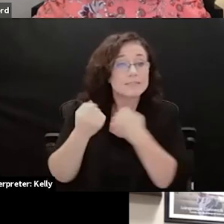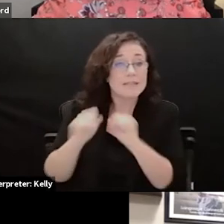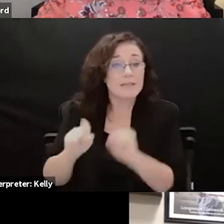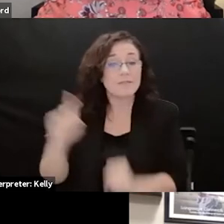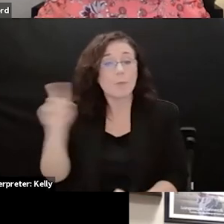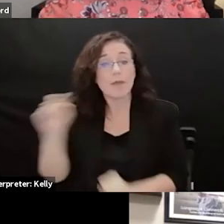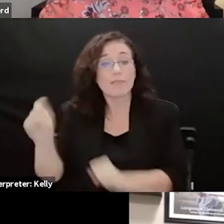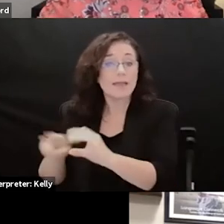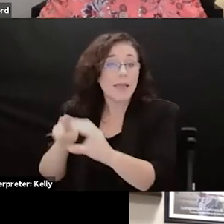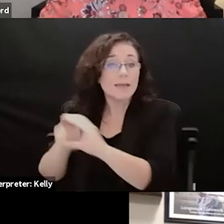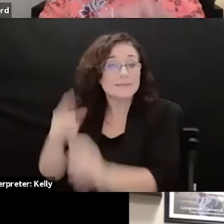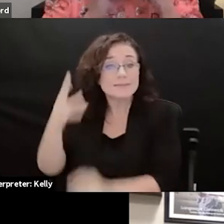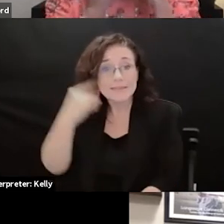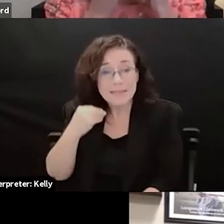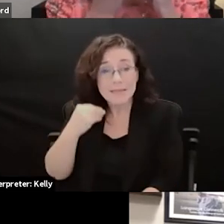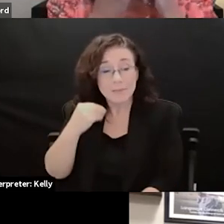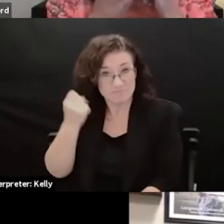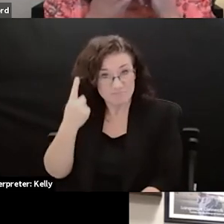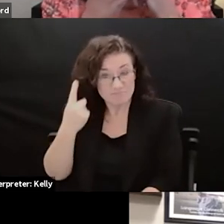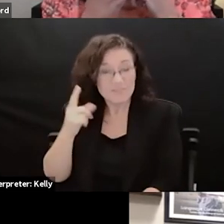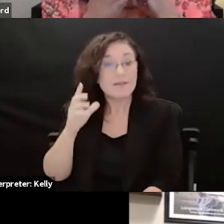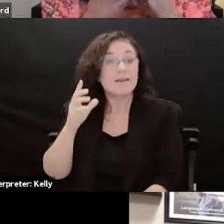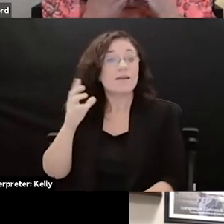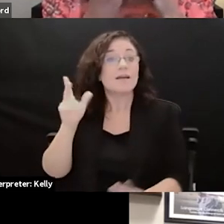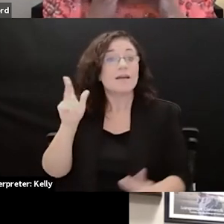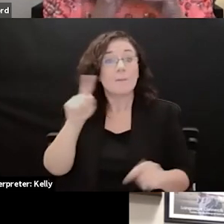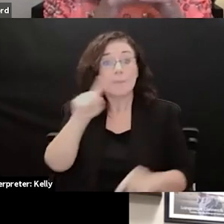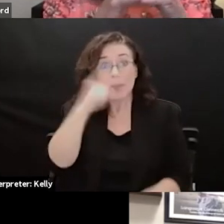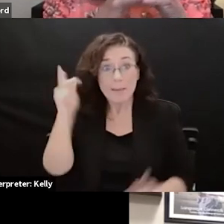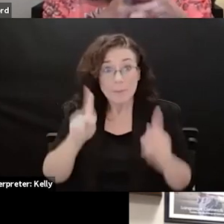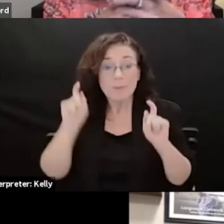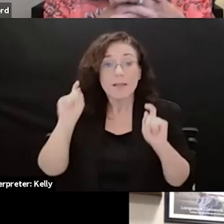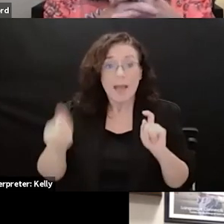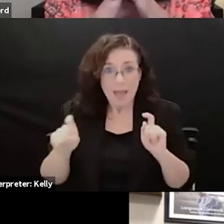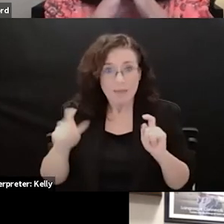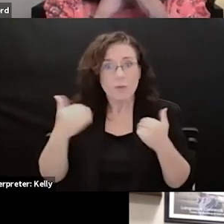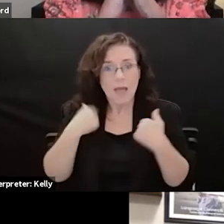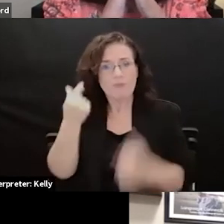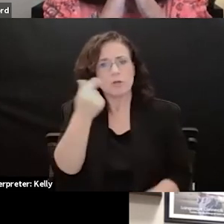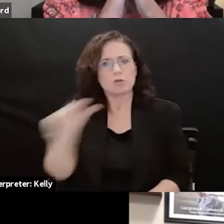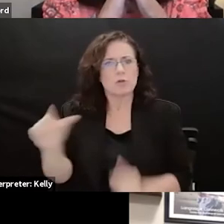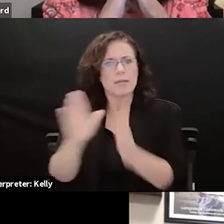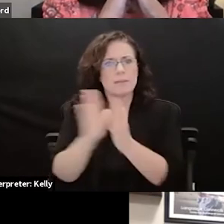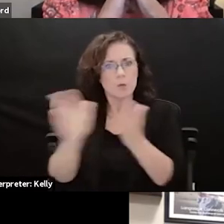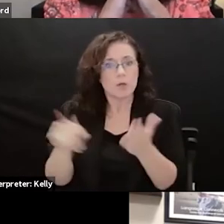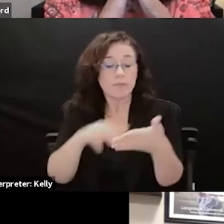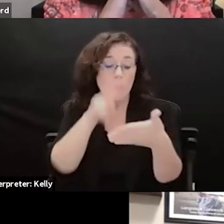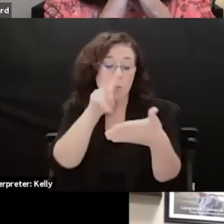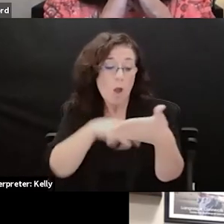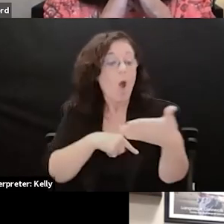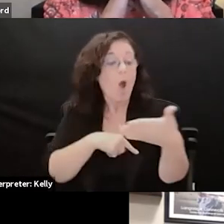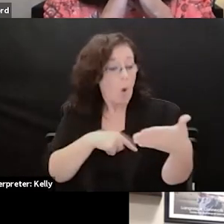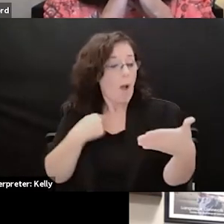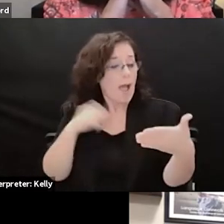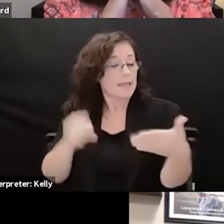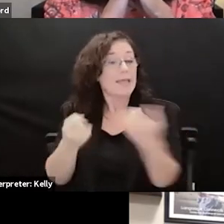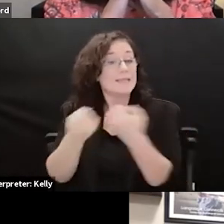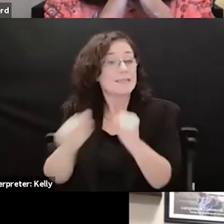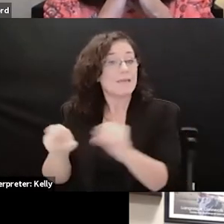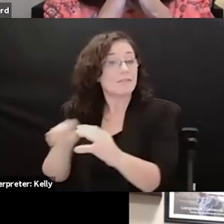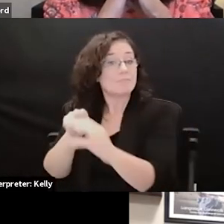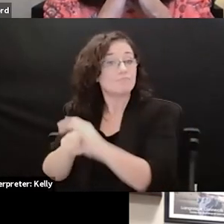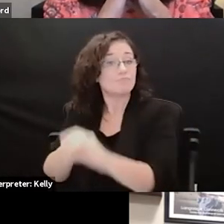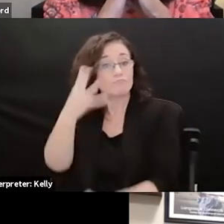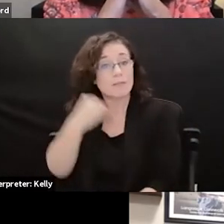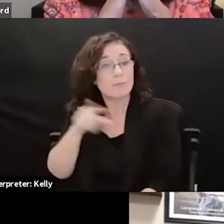day you actually had to have a green book to let you safely know where you could stay as you traveled this stopped after